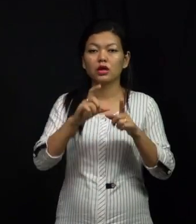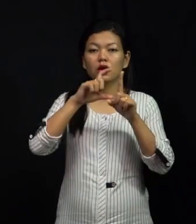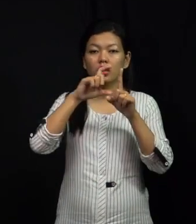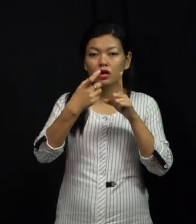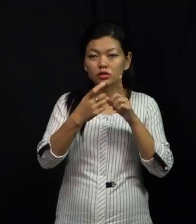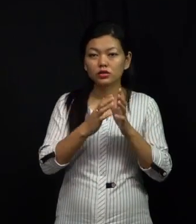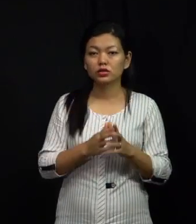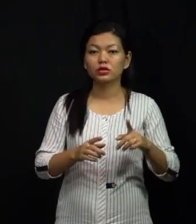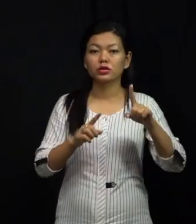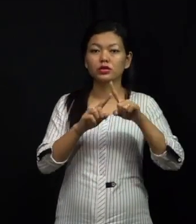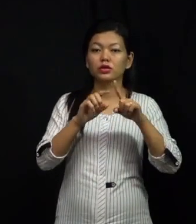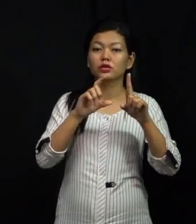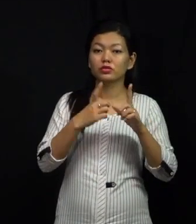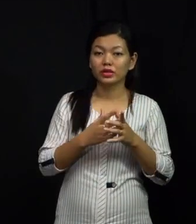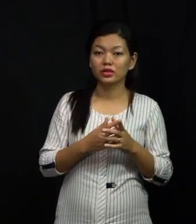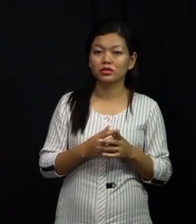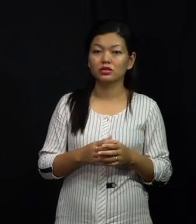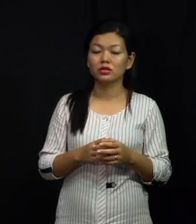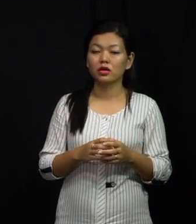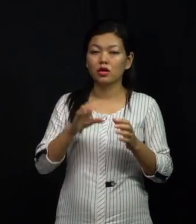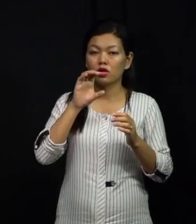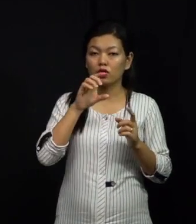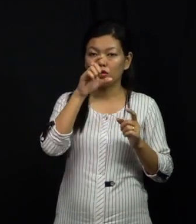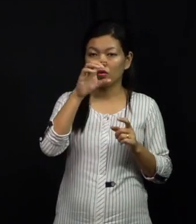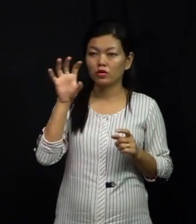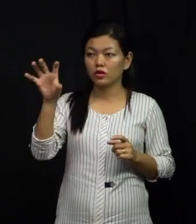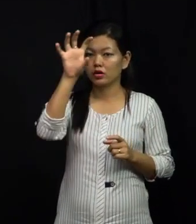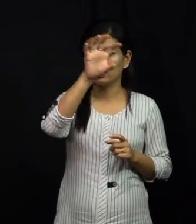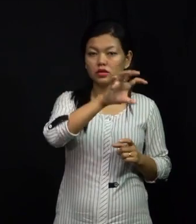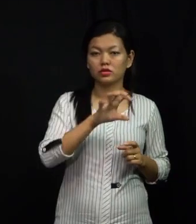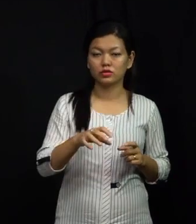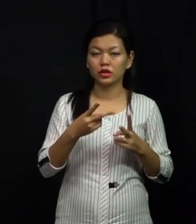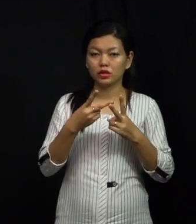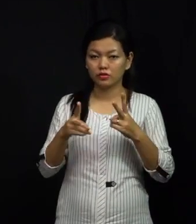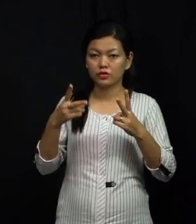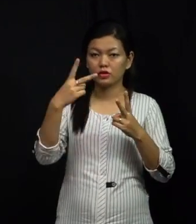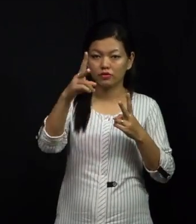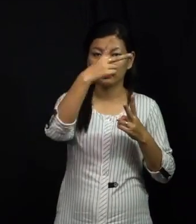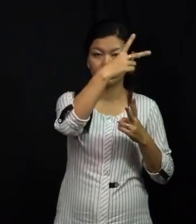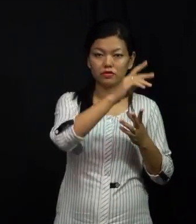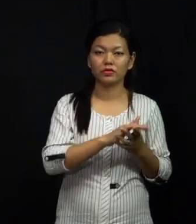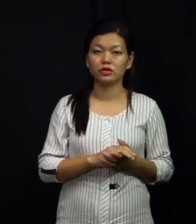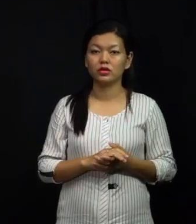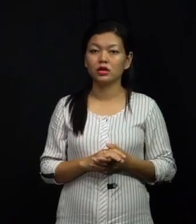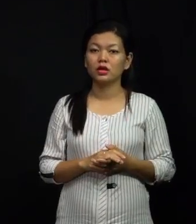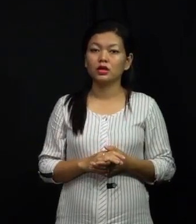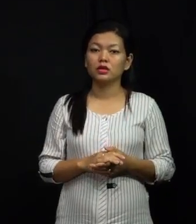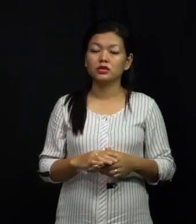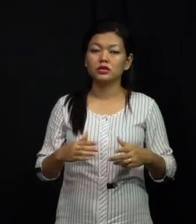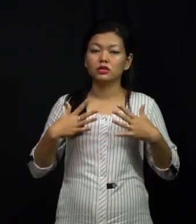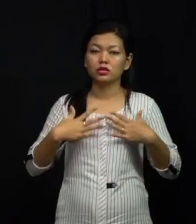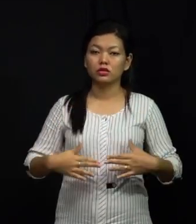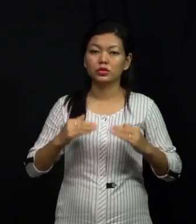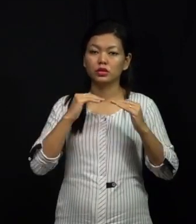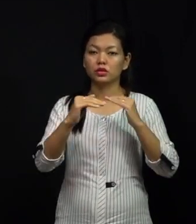or according to different kind of people, the human stages will vary. For example, in some cultures there is